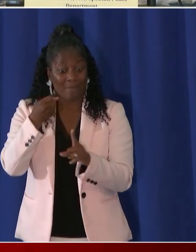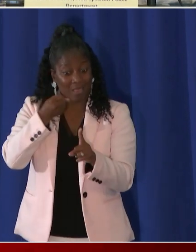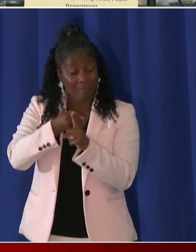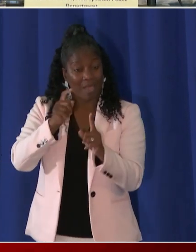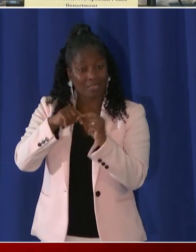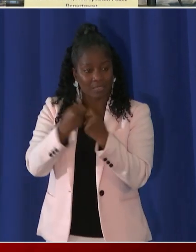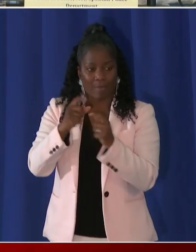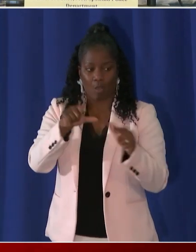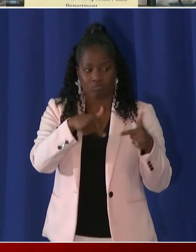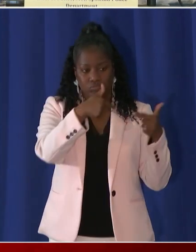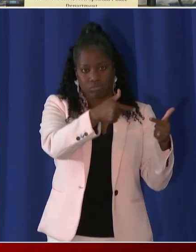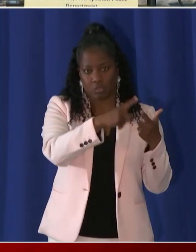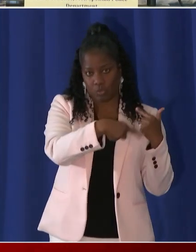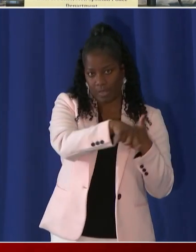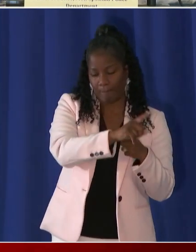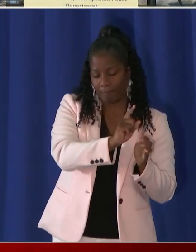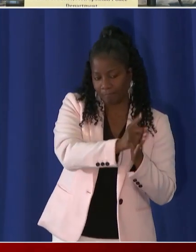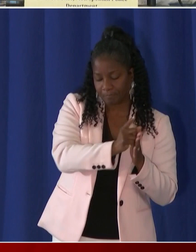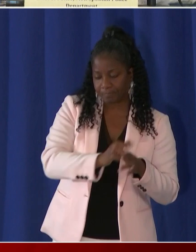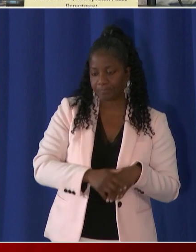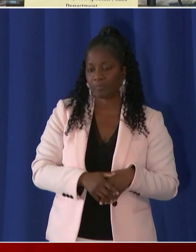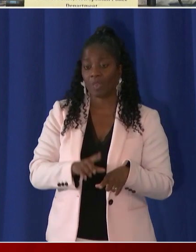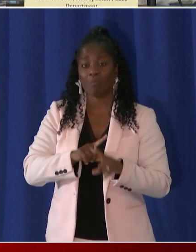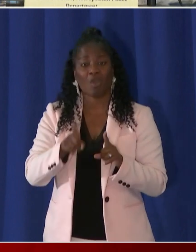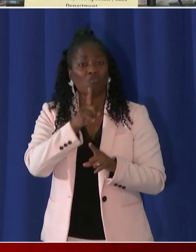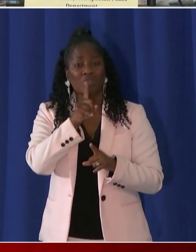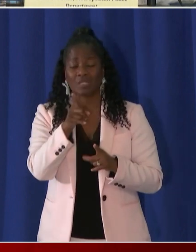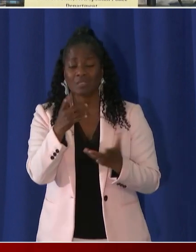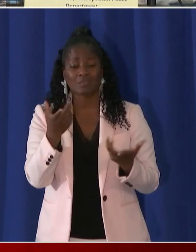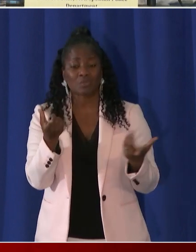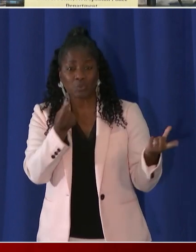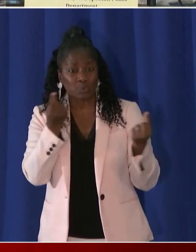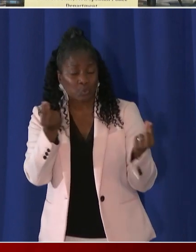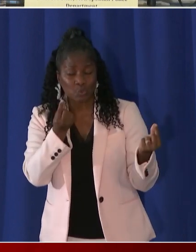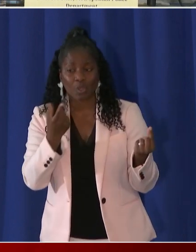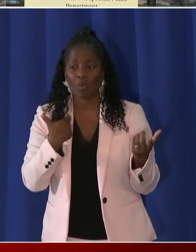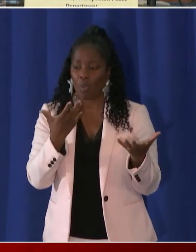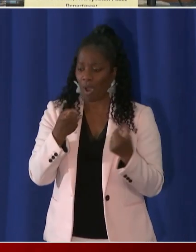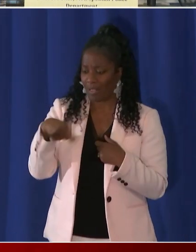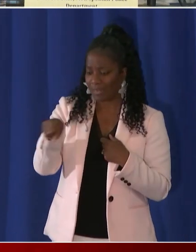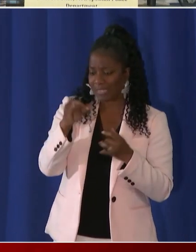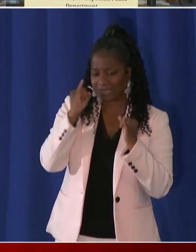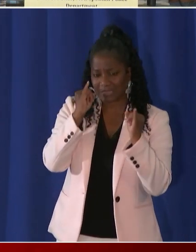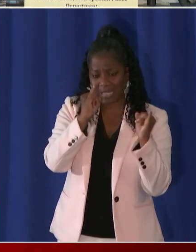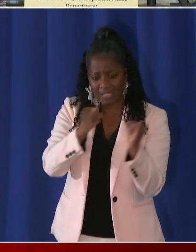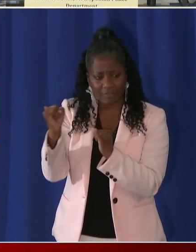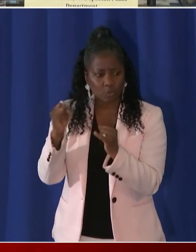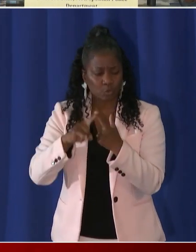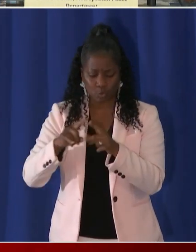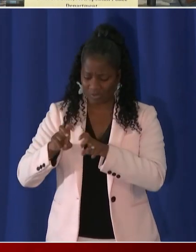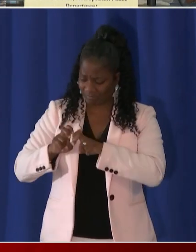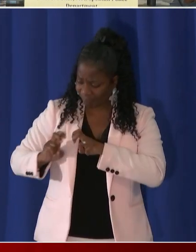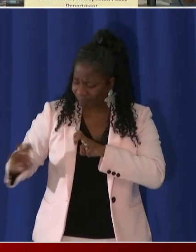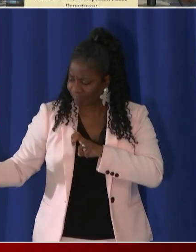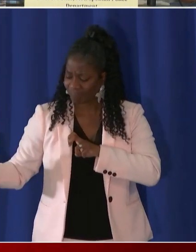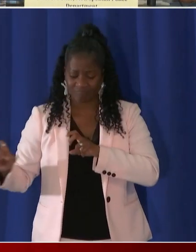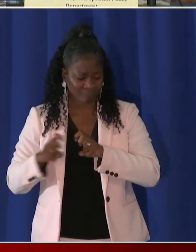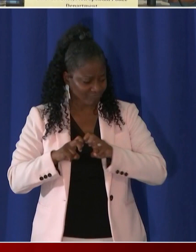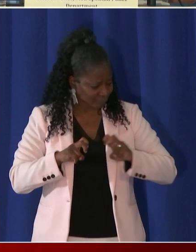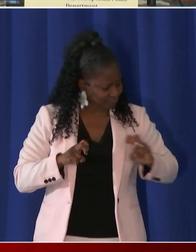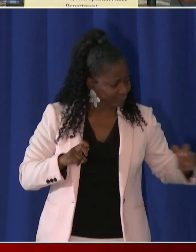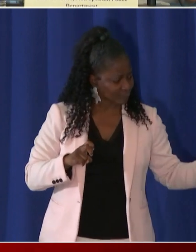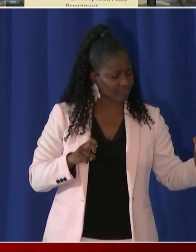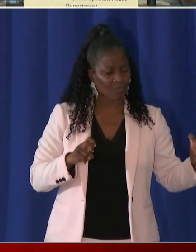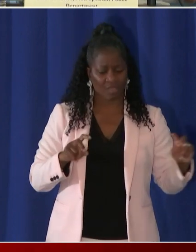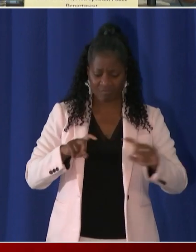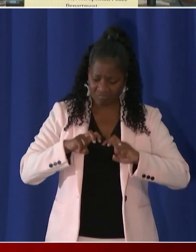guys in a second, but really what we wanted to do, we wanted these individuals sitting side by side with MPD officers. We really